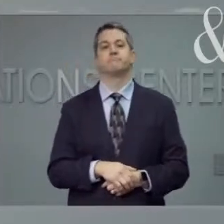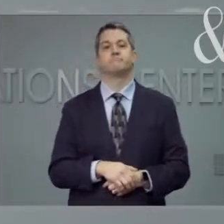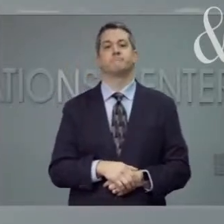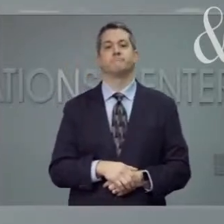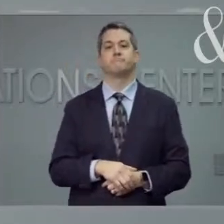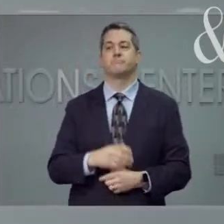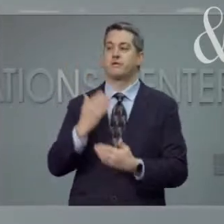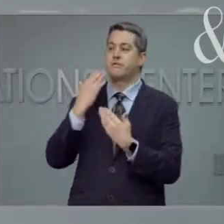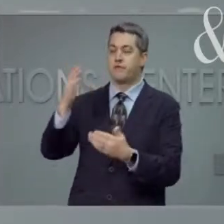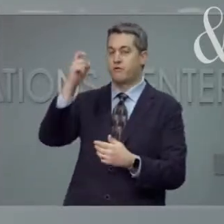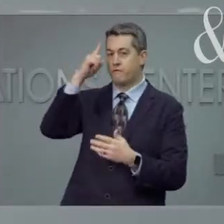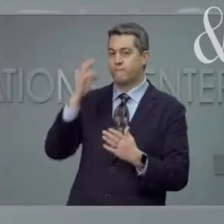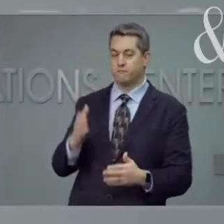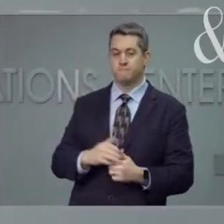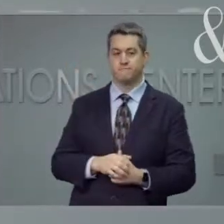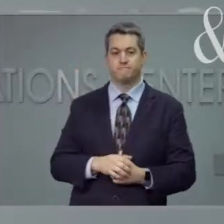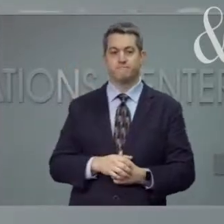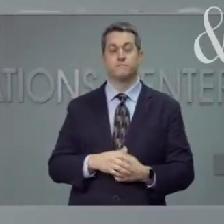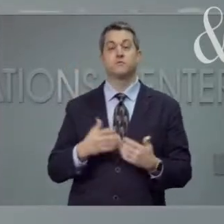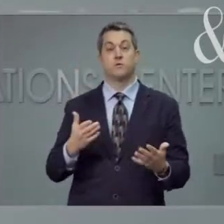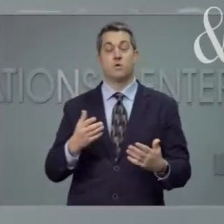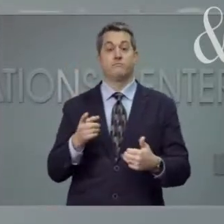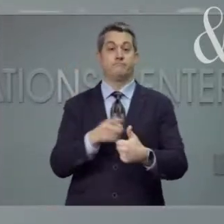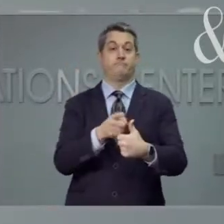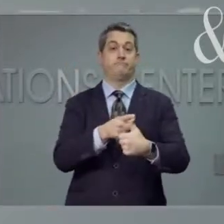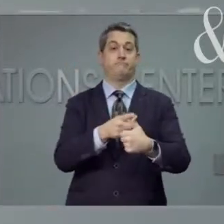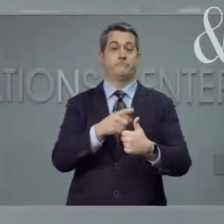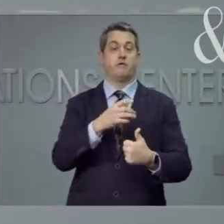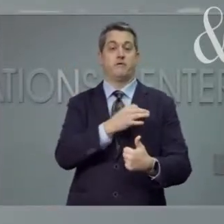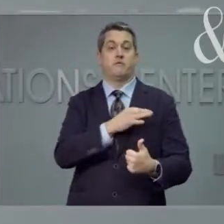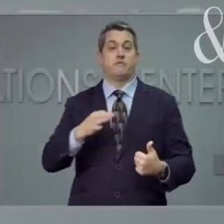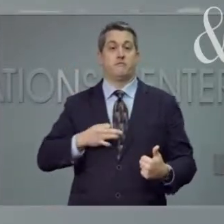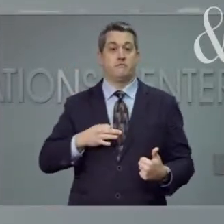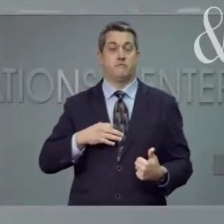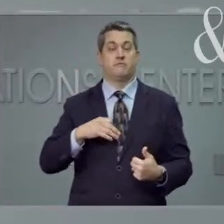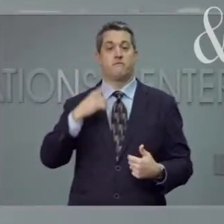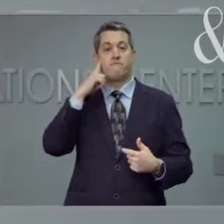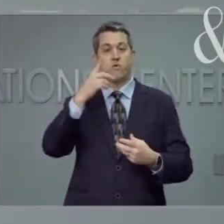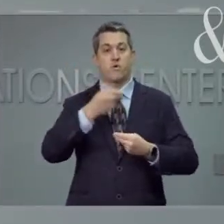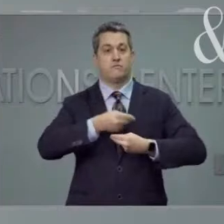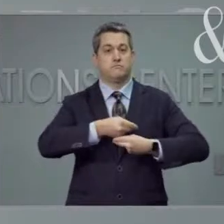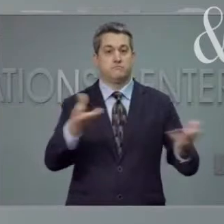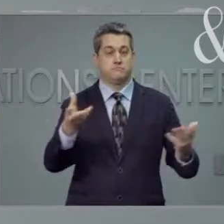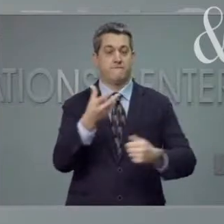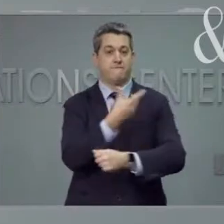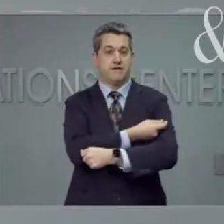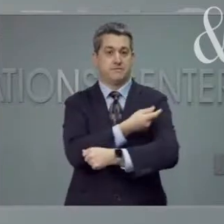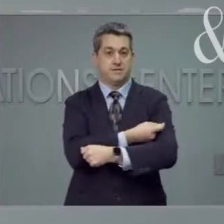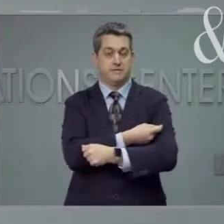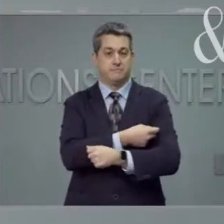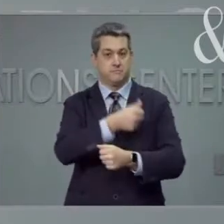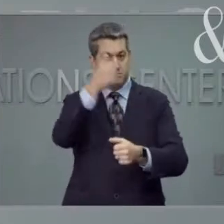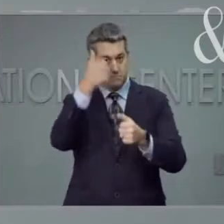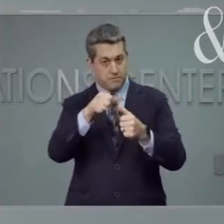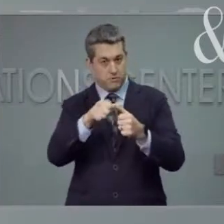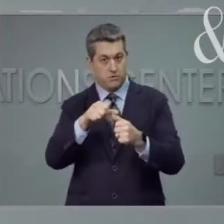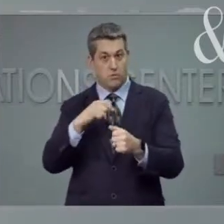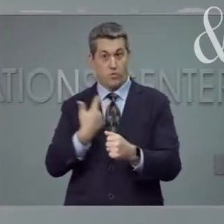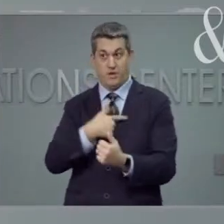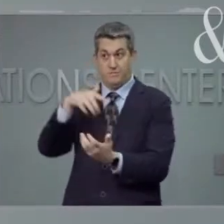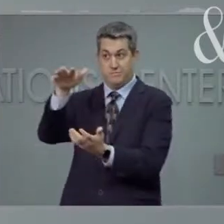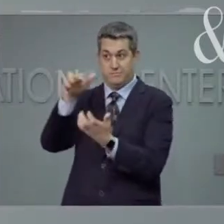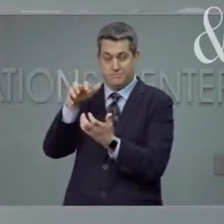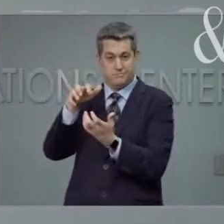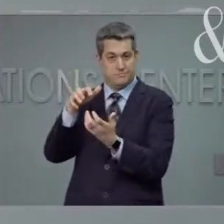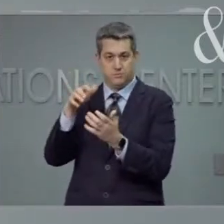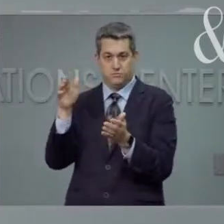Thanks, Governor. As far as personnel to actually administer the vaccines, remember, we are still at limited number of doses, but